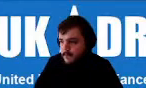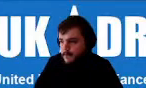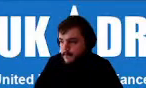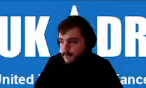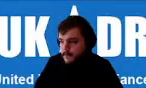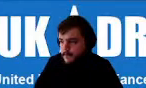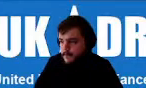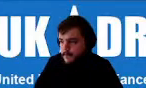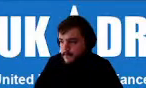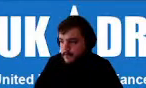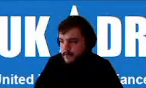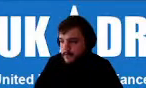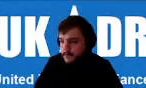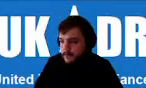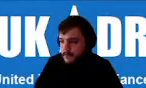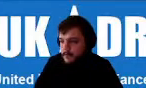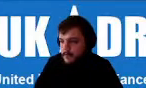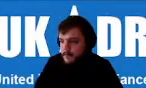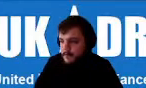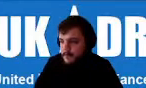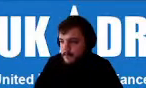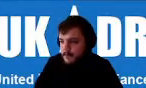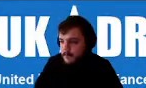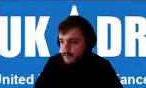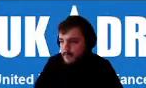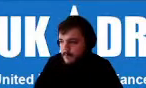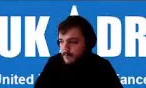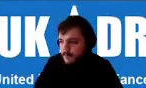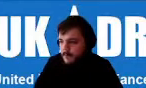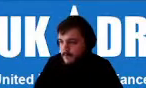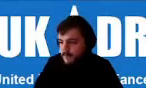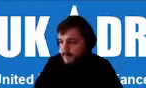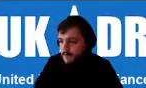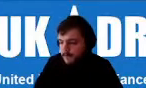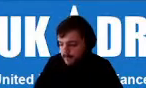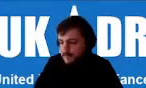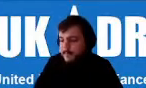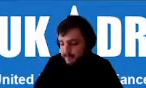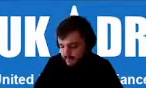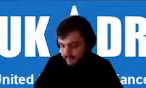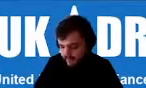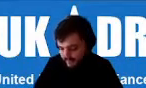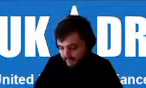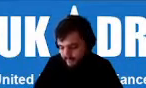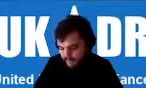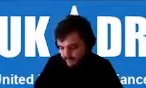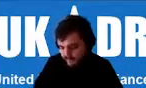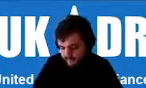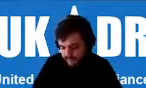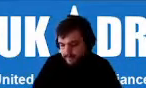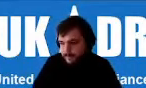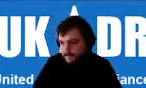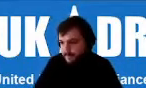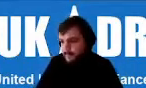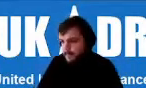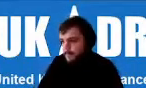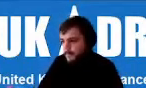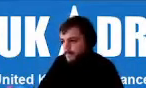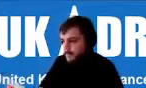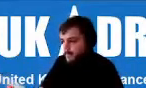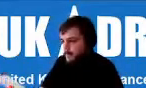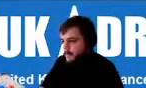answers, is how we fit context into this. We've got political context, we've got environmental, we've all sorts of